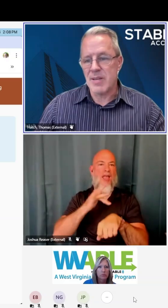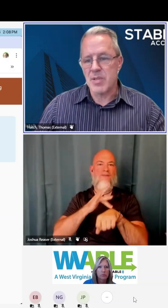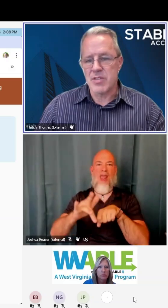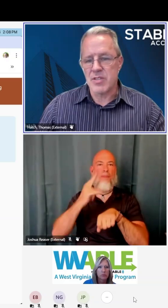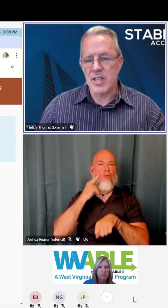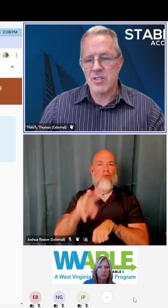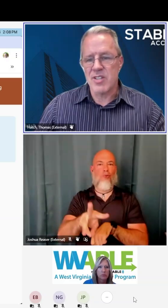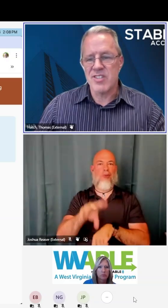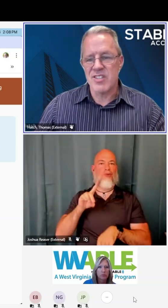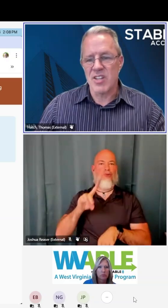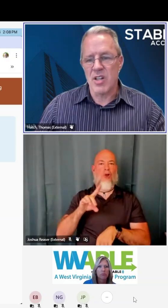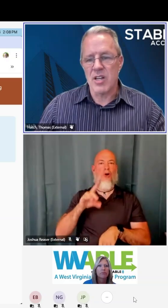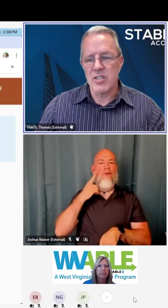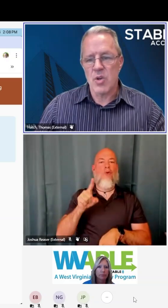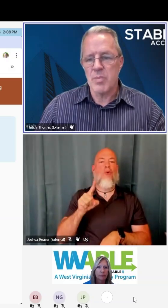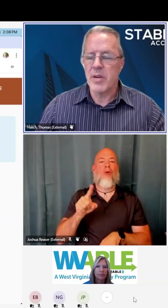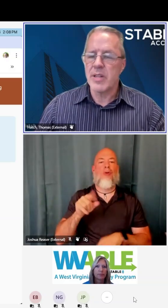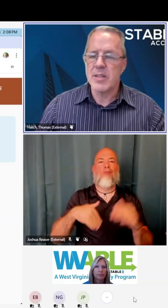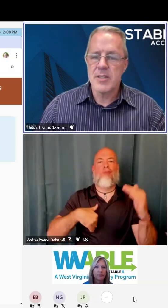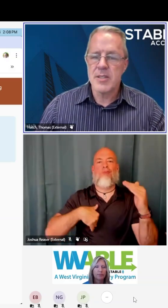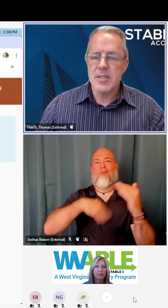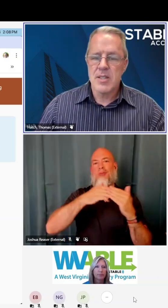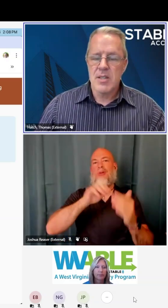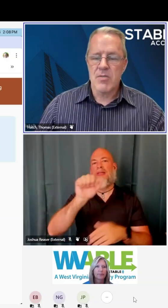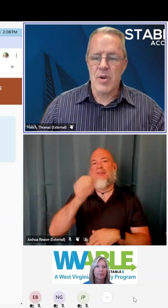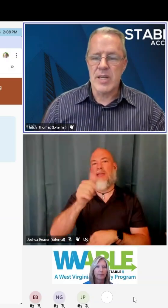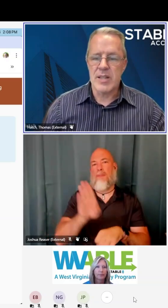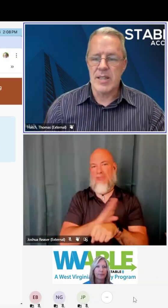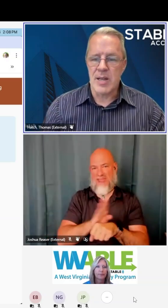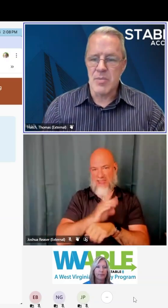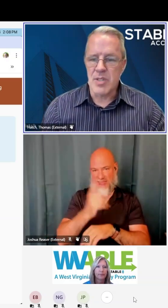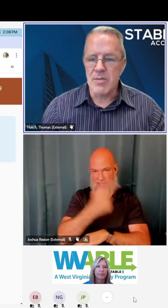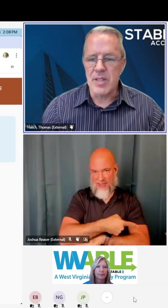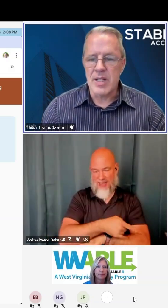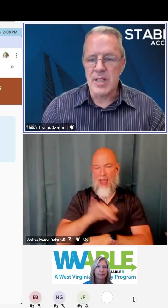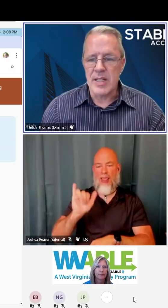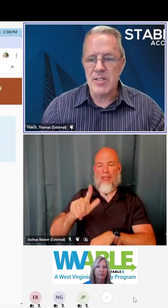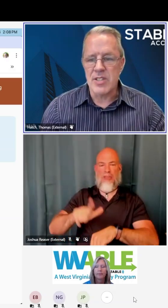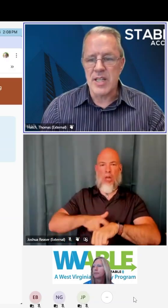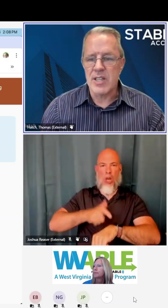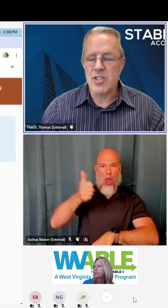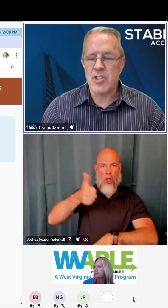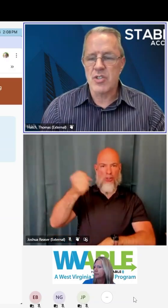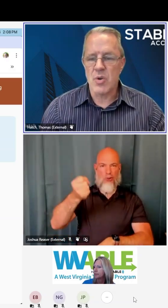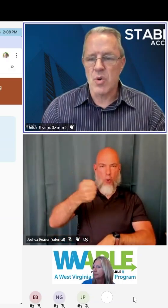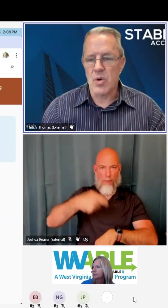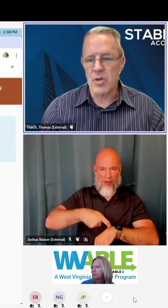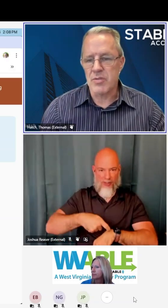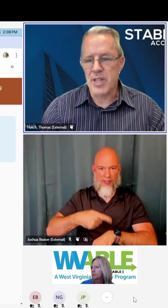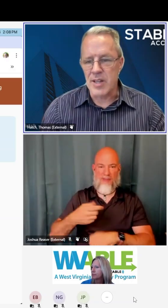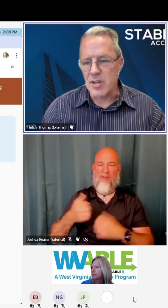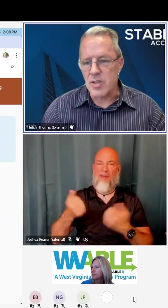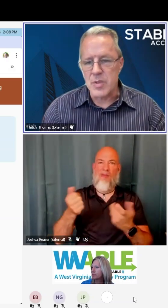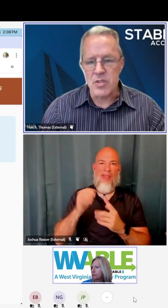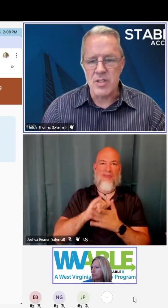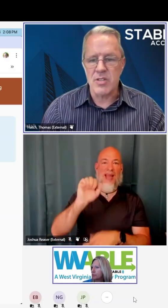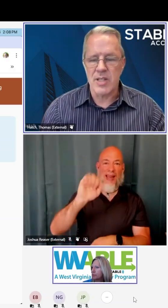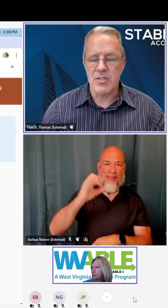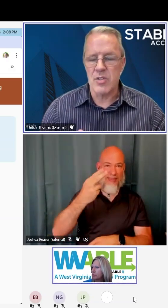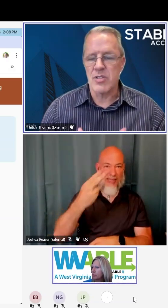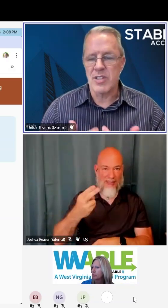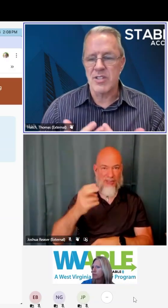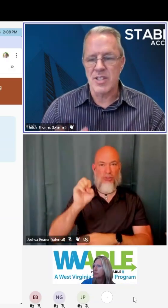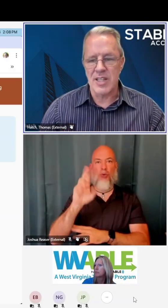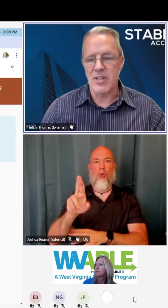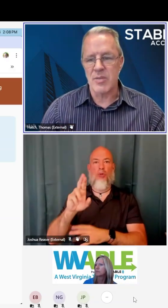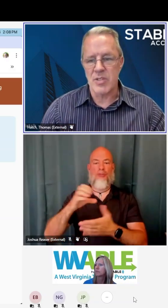for up to 10 business days. So this is the longest hold period for anything that comes in via an ACH or check contribution.